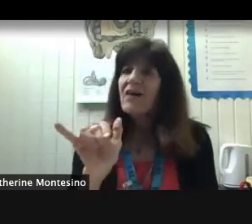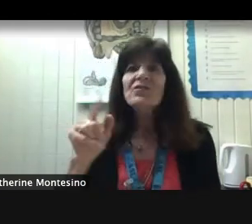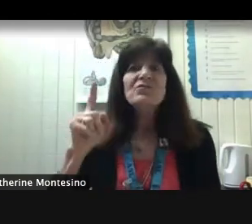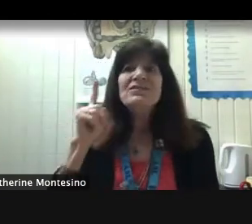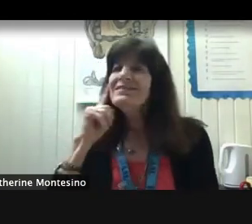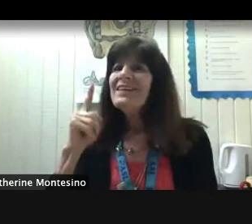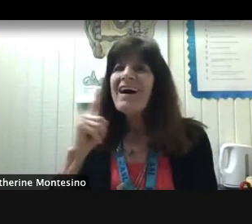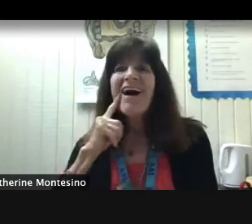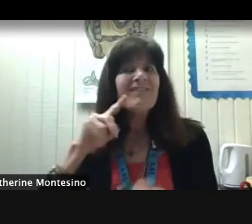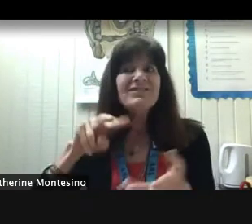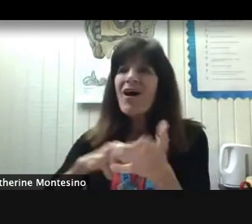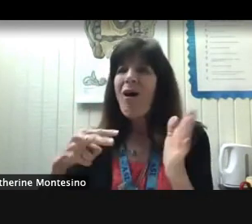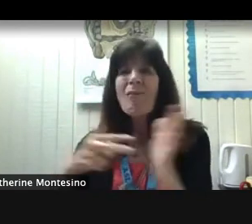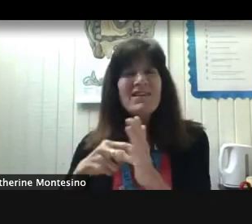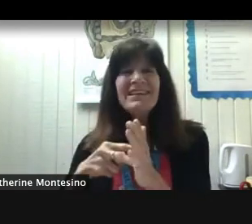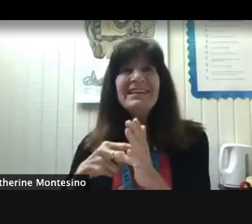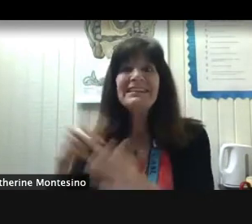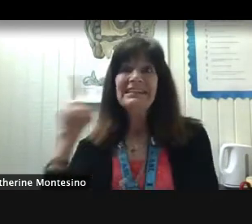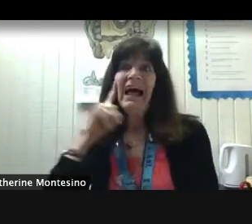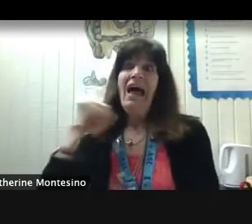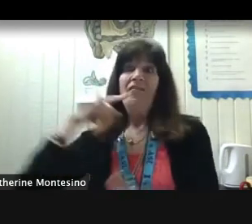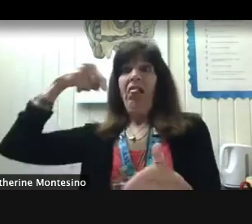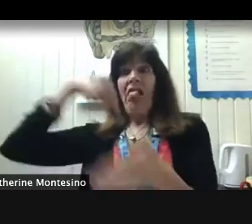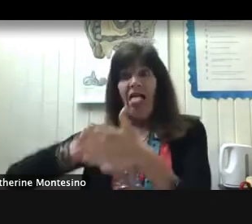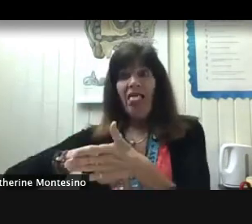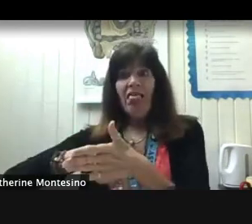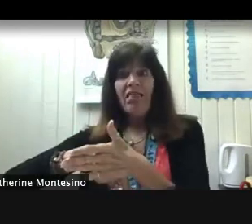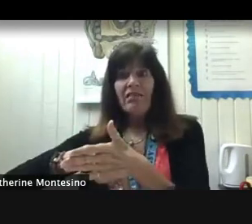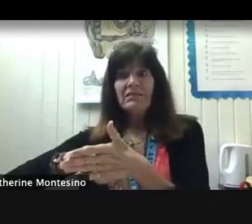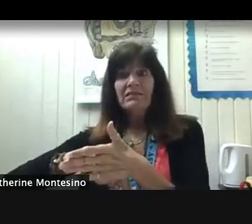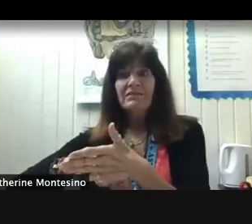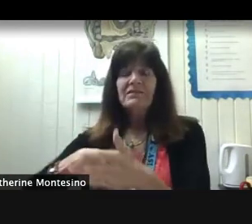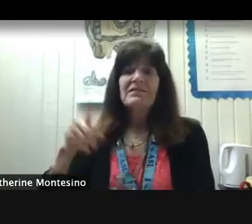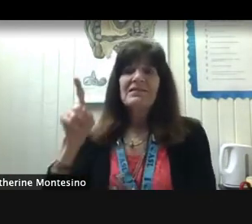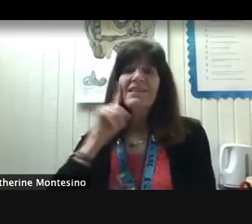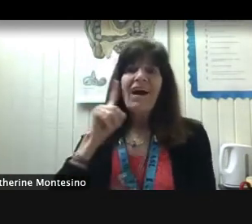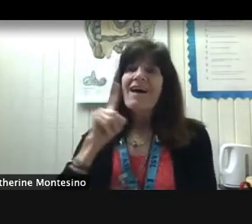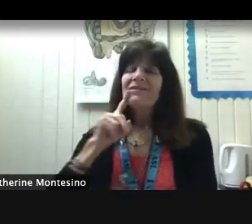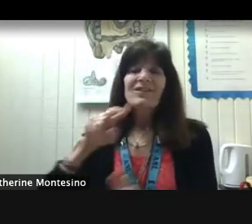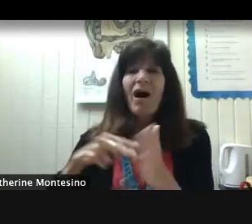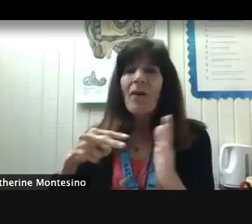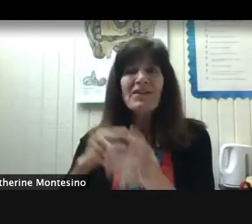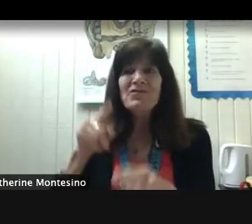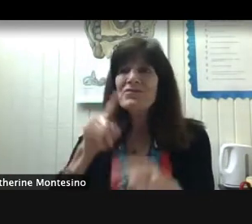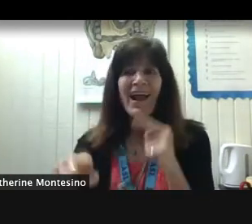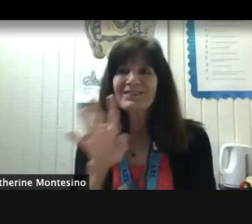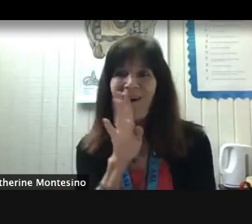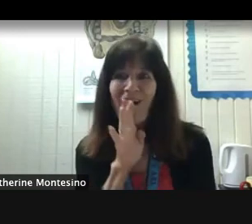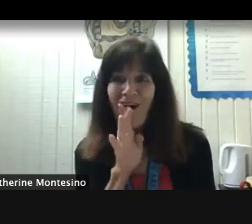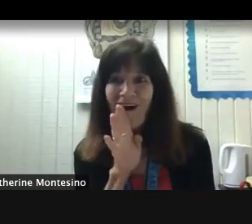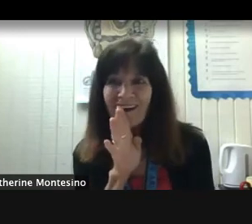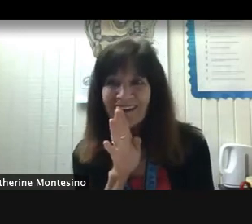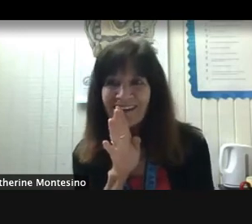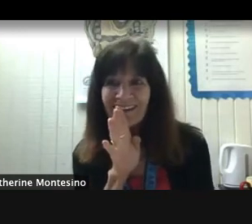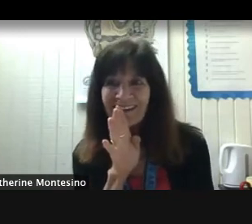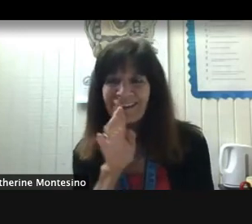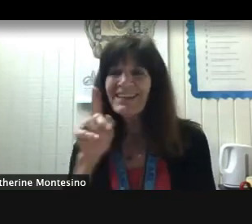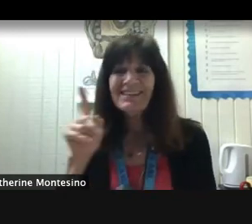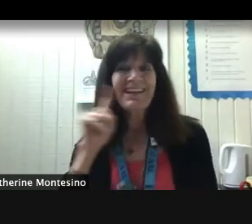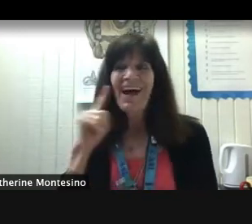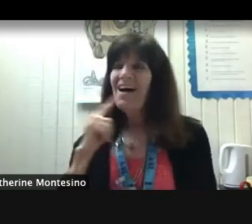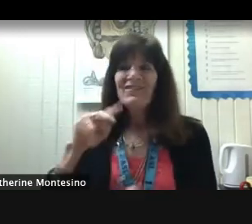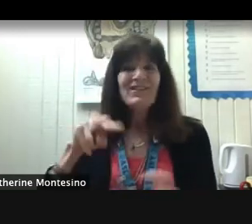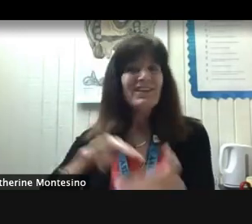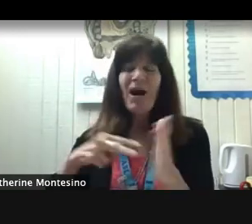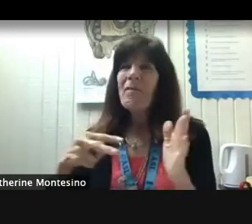multiple deaf people, um, seeing where everyone's at, um, noticing that deaf doesn't